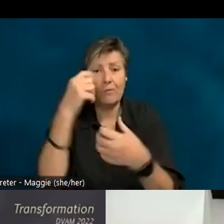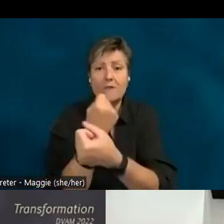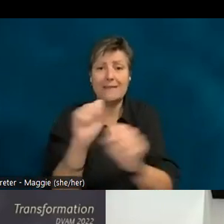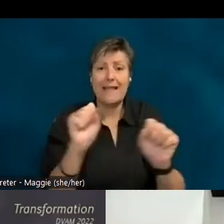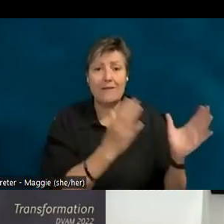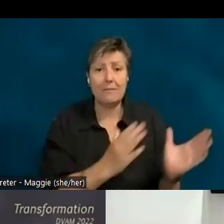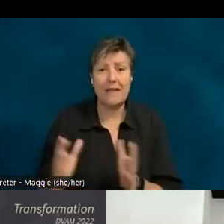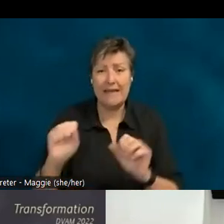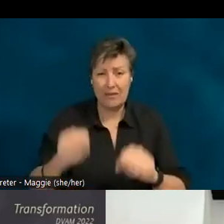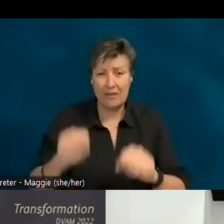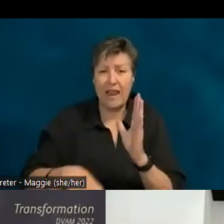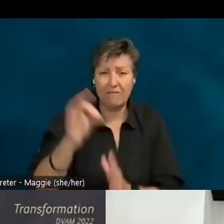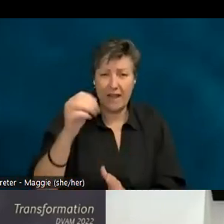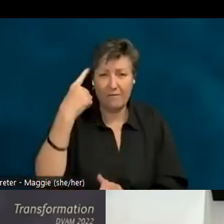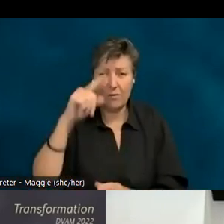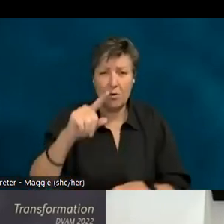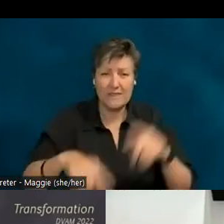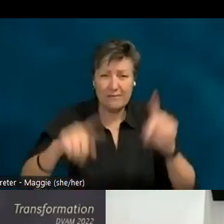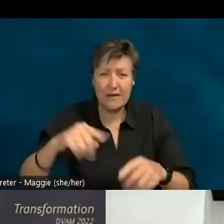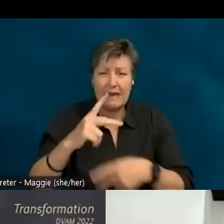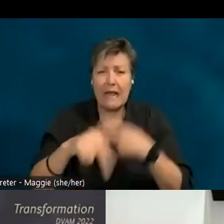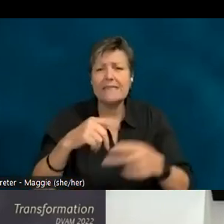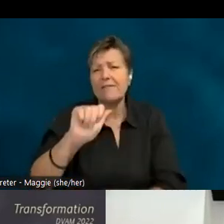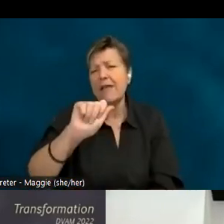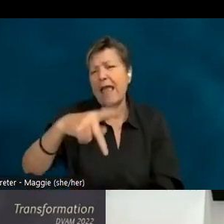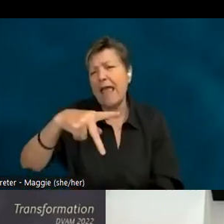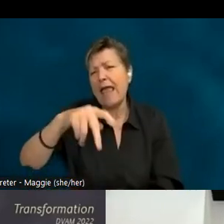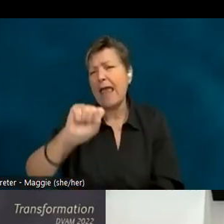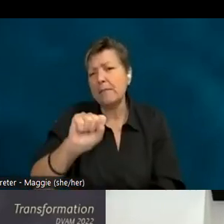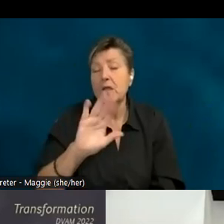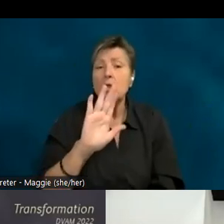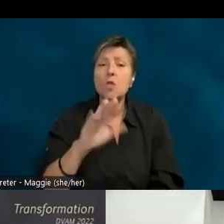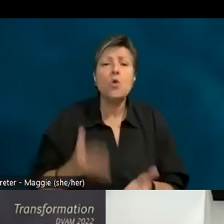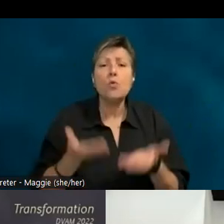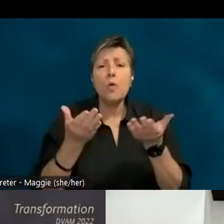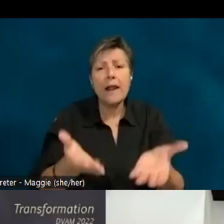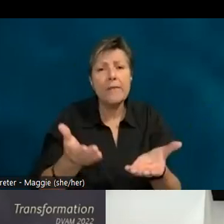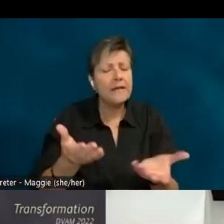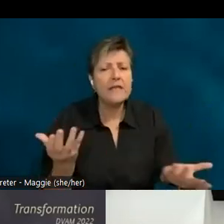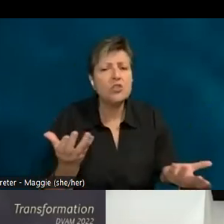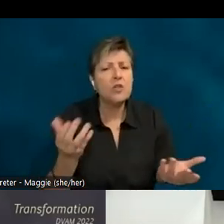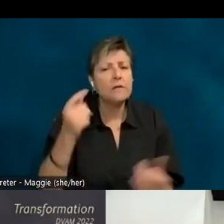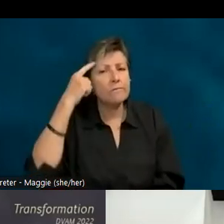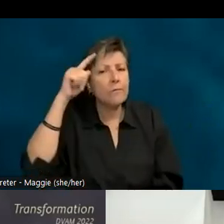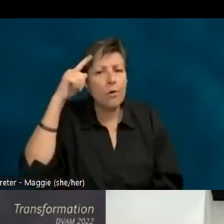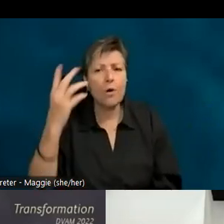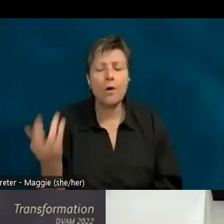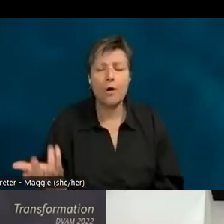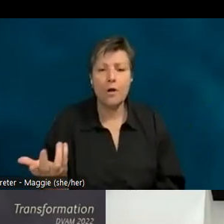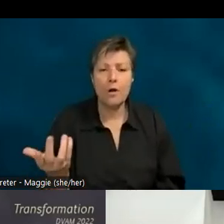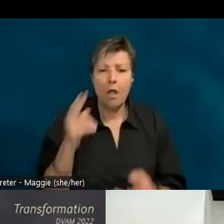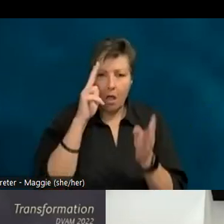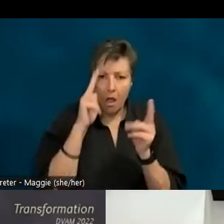found on different types of apps, things like that. What would your recommendation be in honoring our